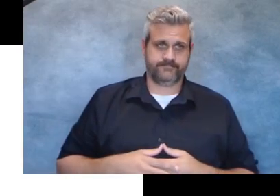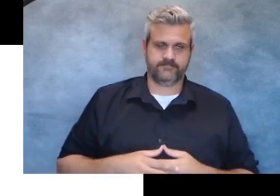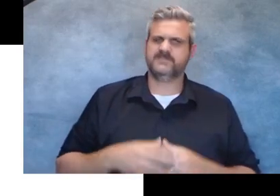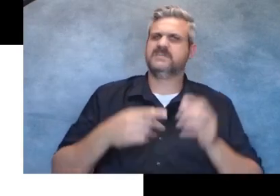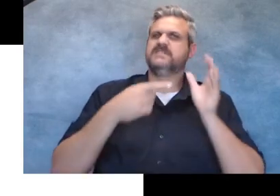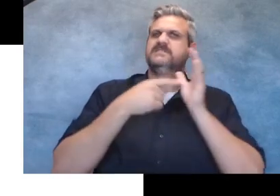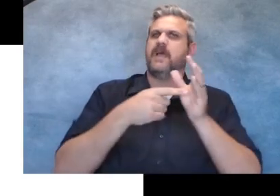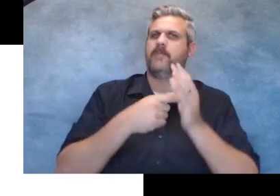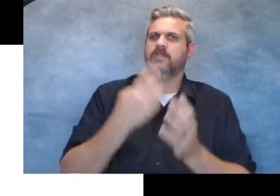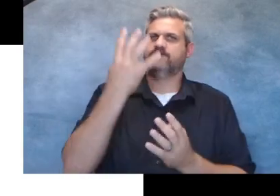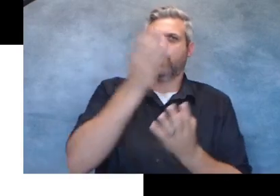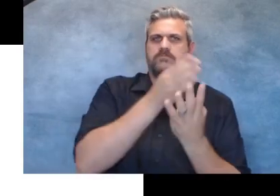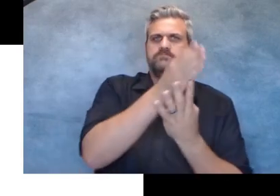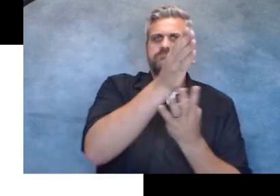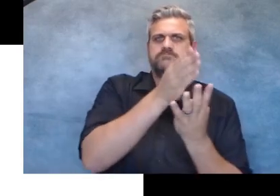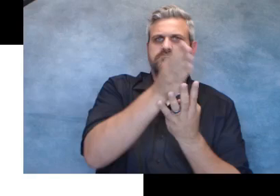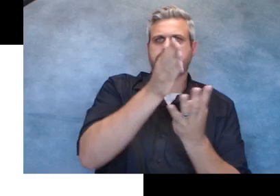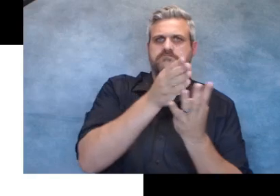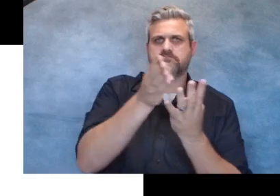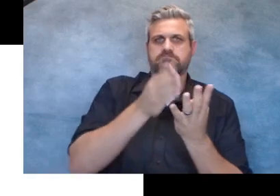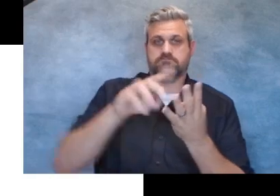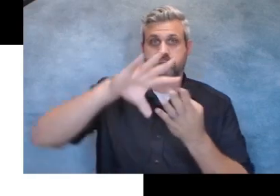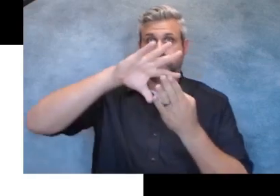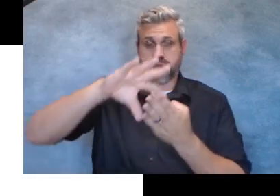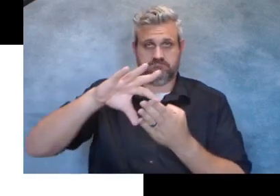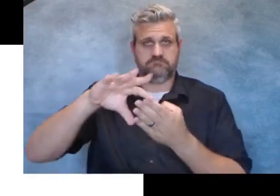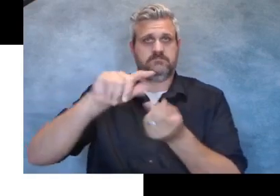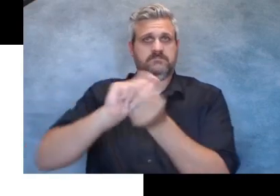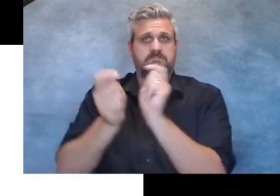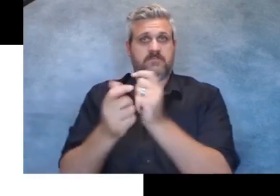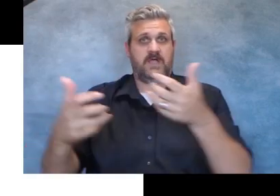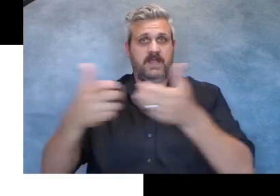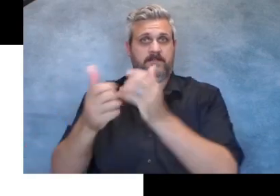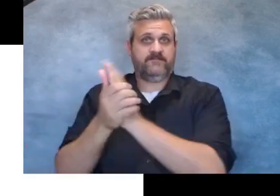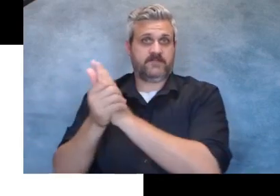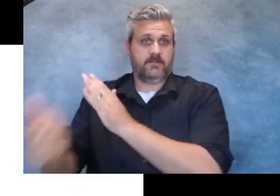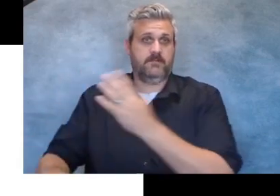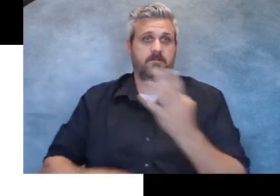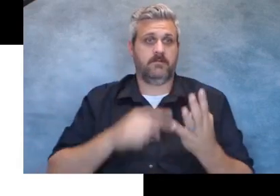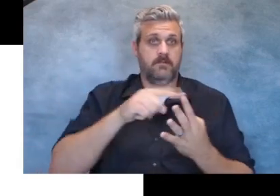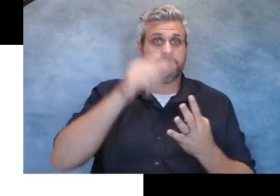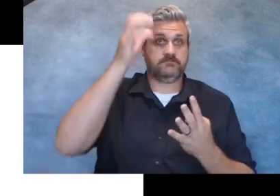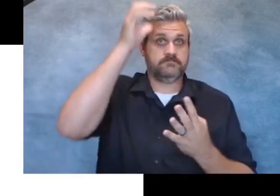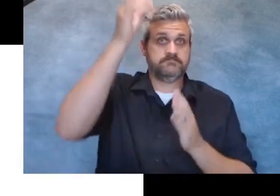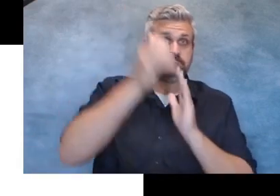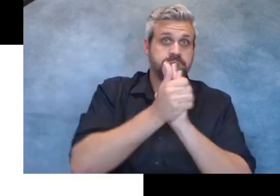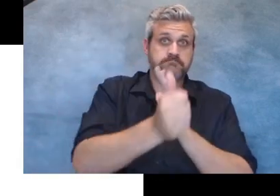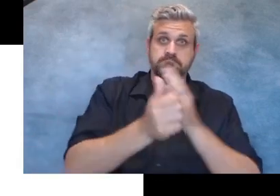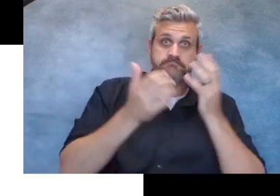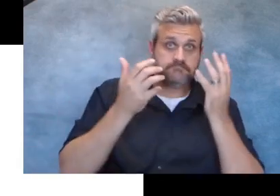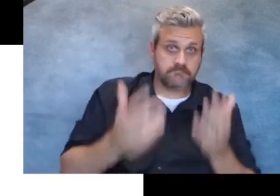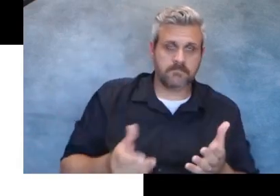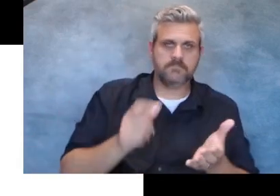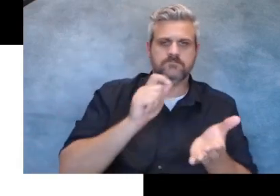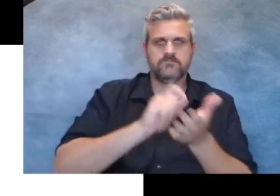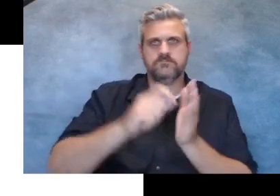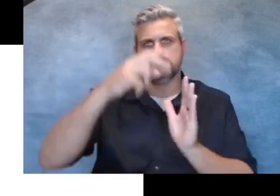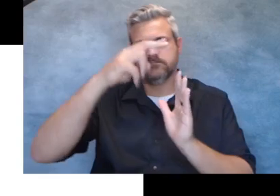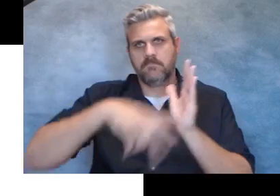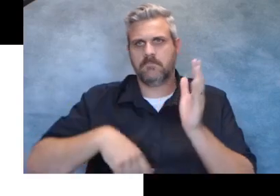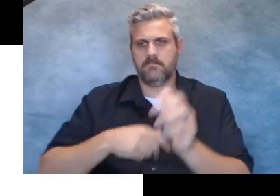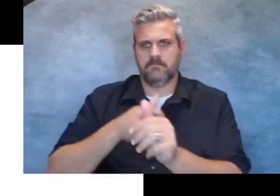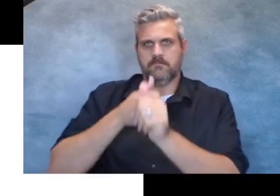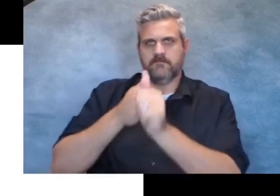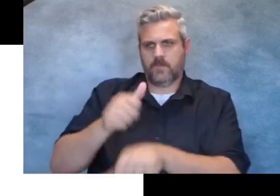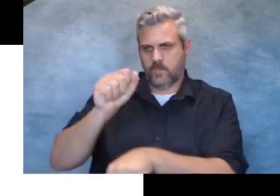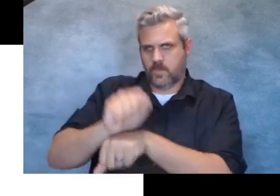Here's an example of 4 domains of adaptive skills. Conceptual skills means things like the ability to read and write, stay